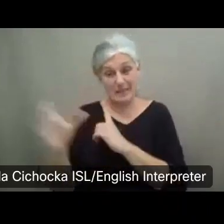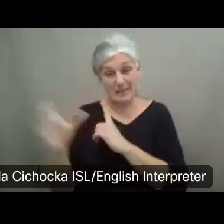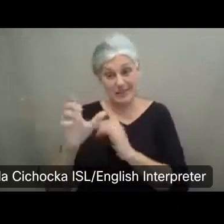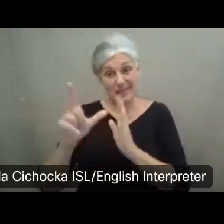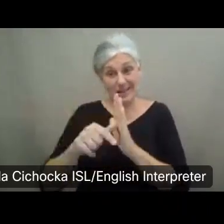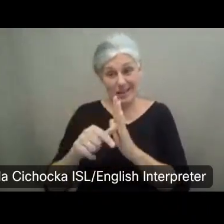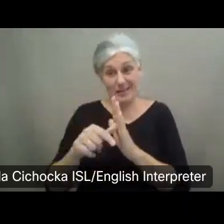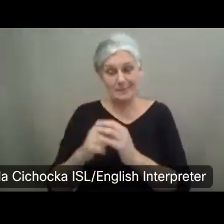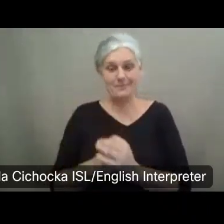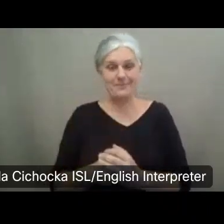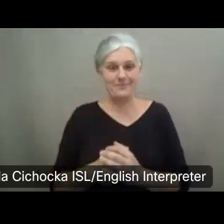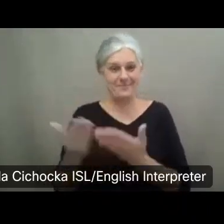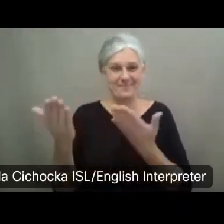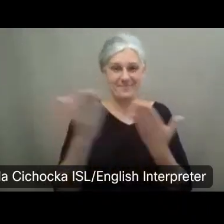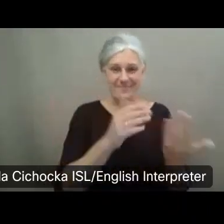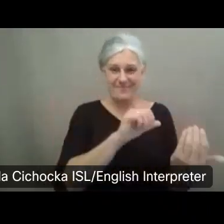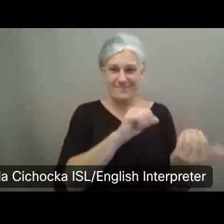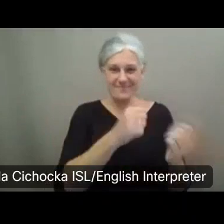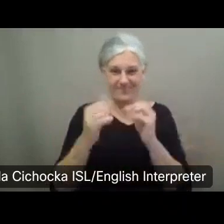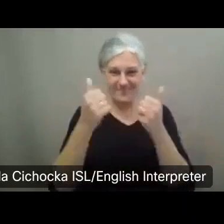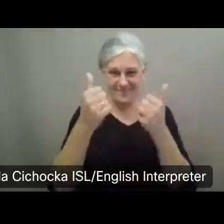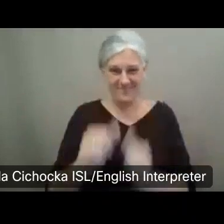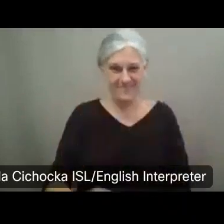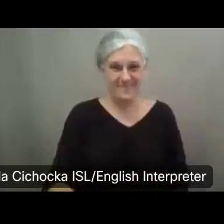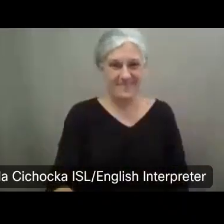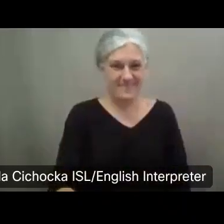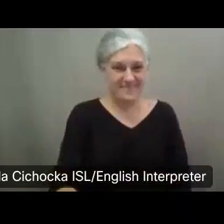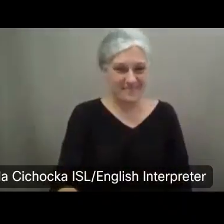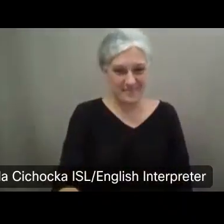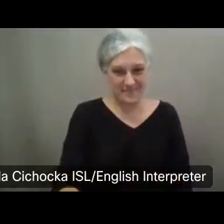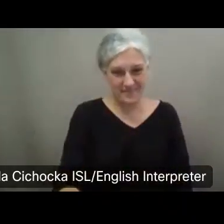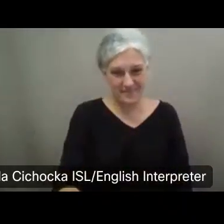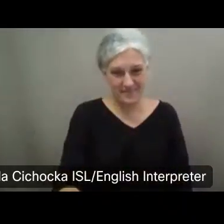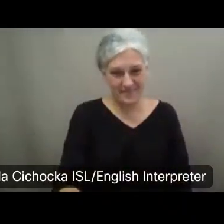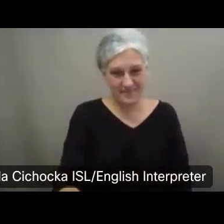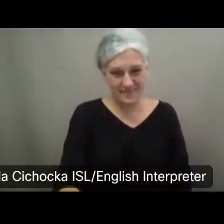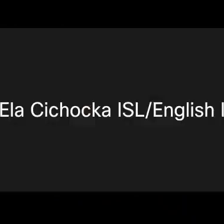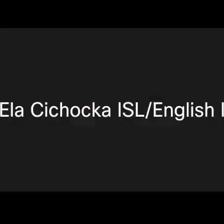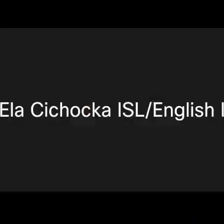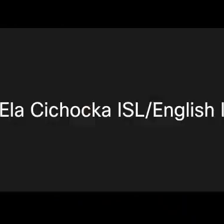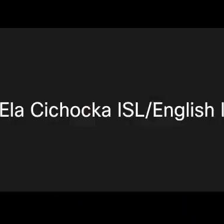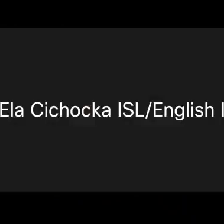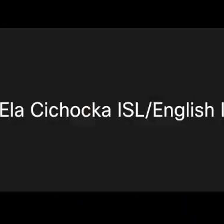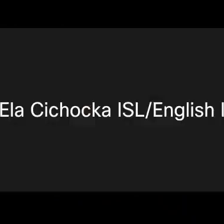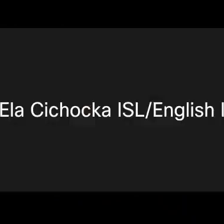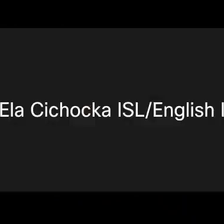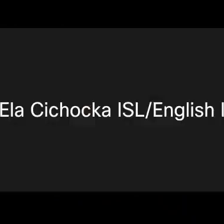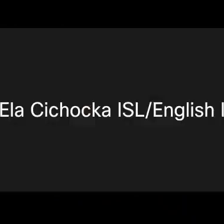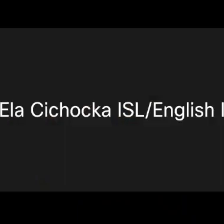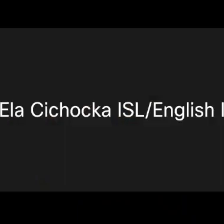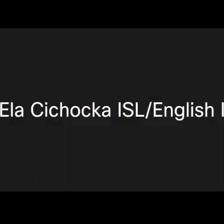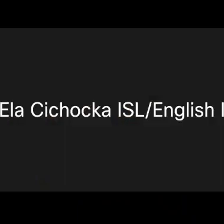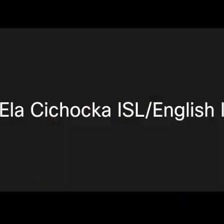Yeah, thank you, Ellie. I suppose just to pick up on a few of Georgina's very powerful words, they're just really putting the